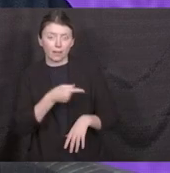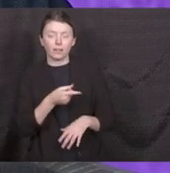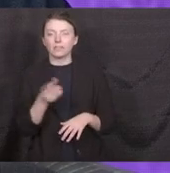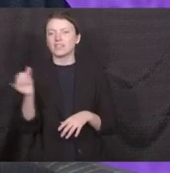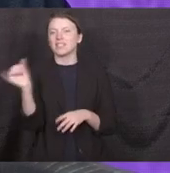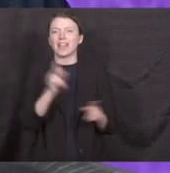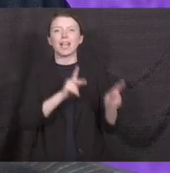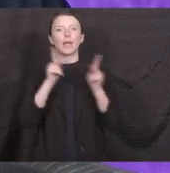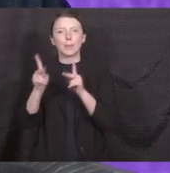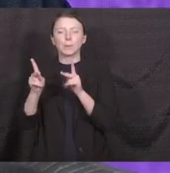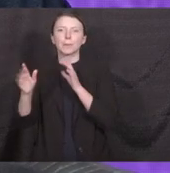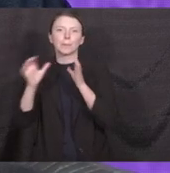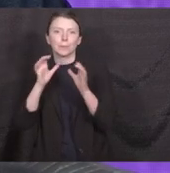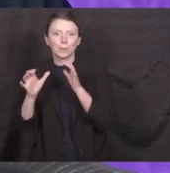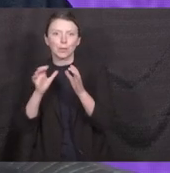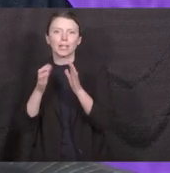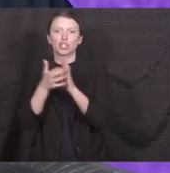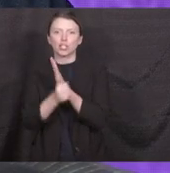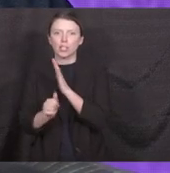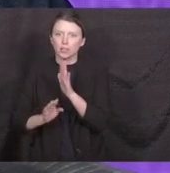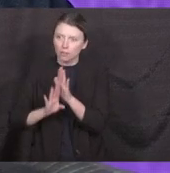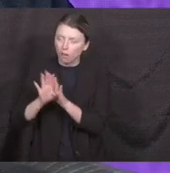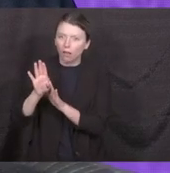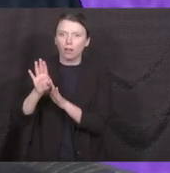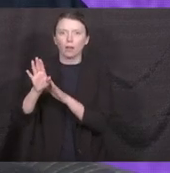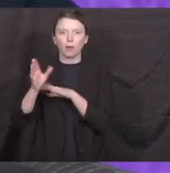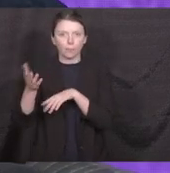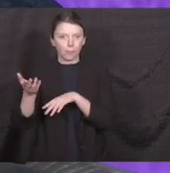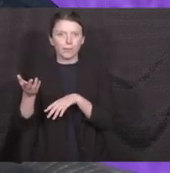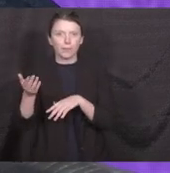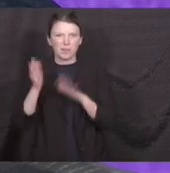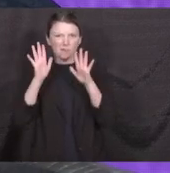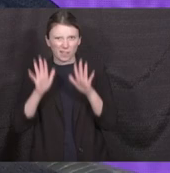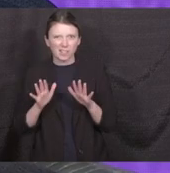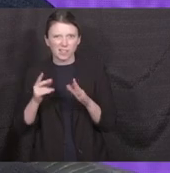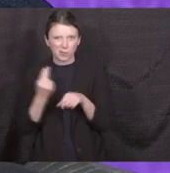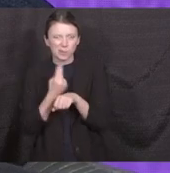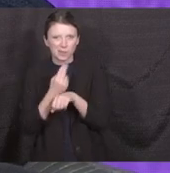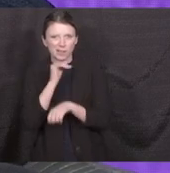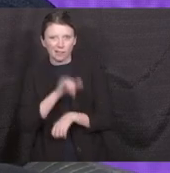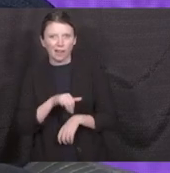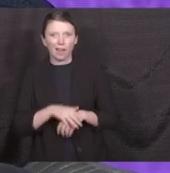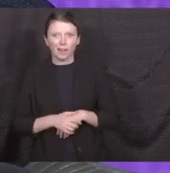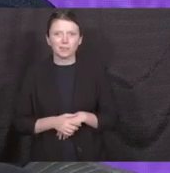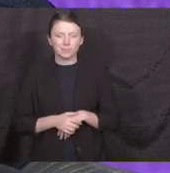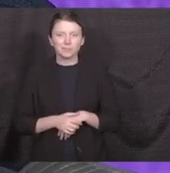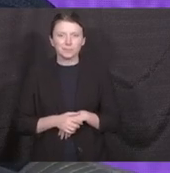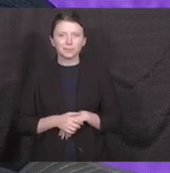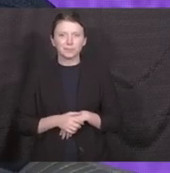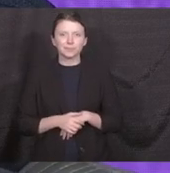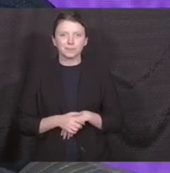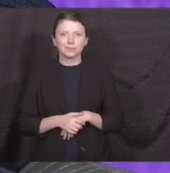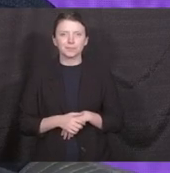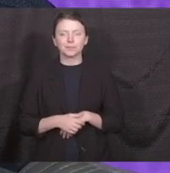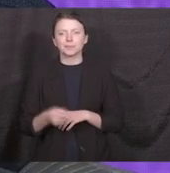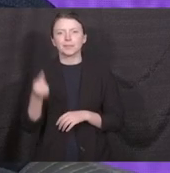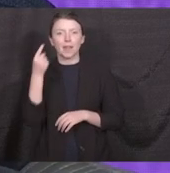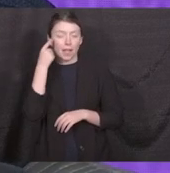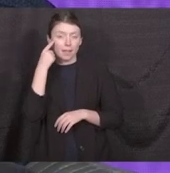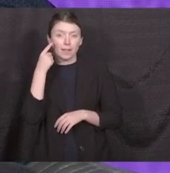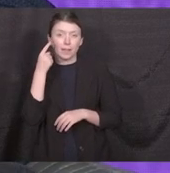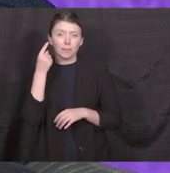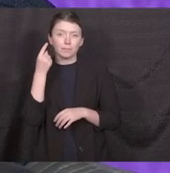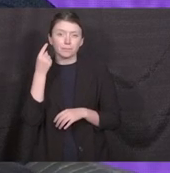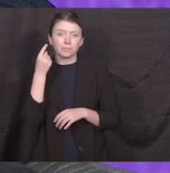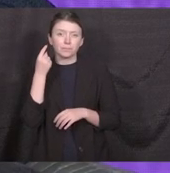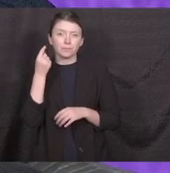the communication skills that you can get to are pretty amazing. It's a really absolutely extraordinary, and I think a lot of